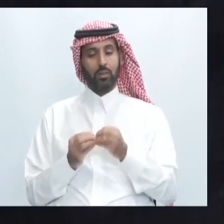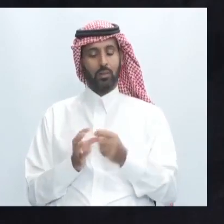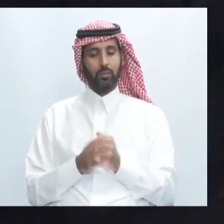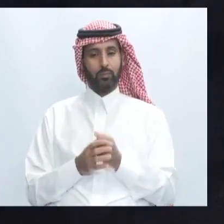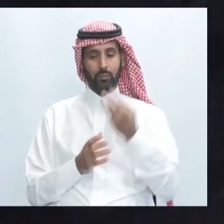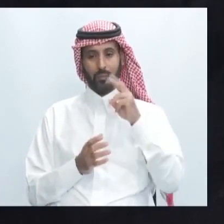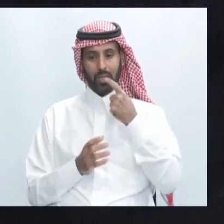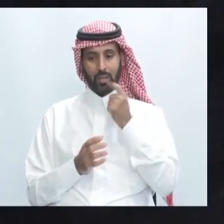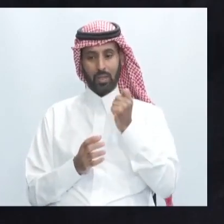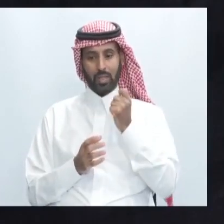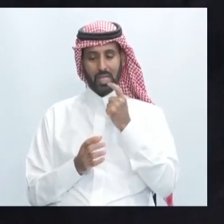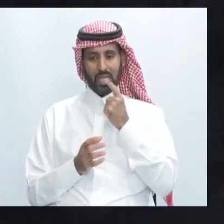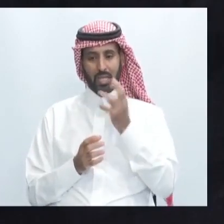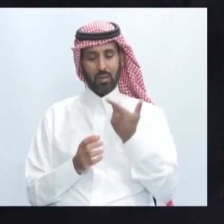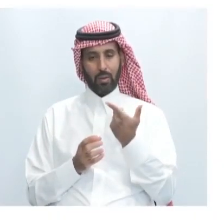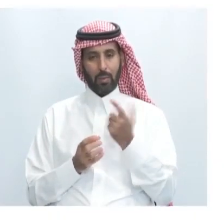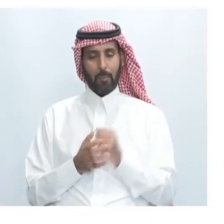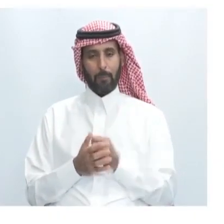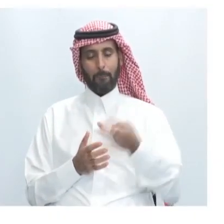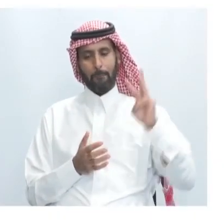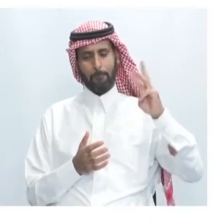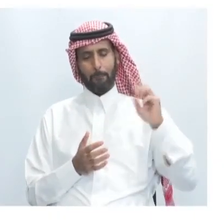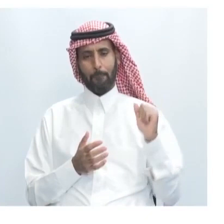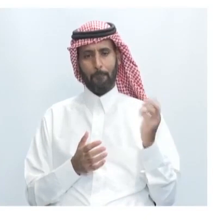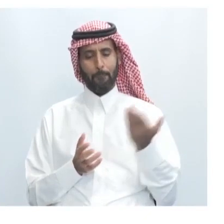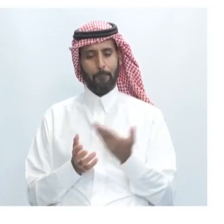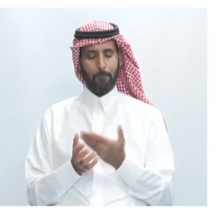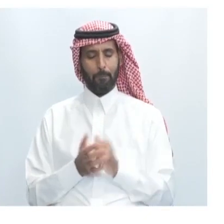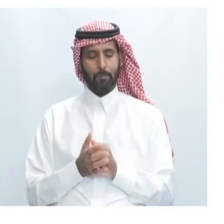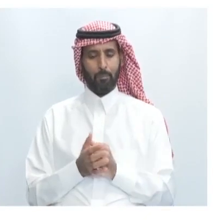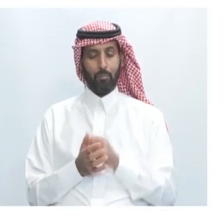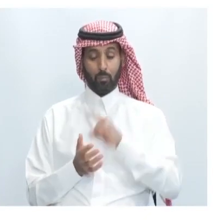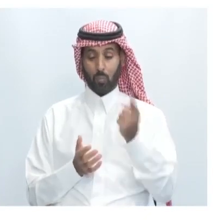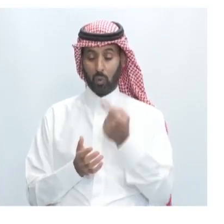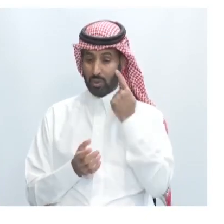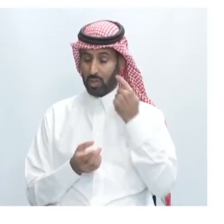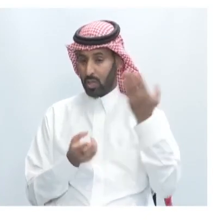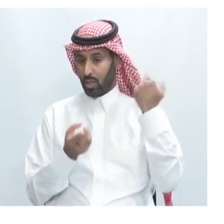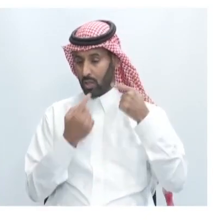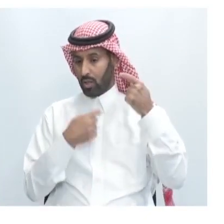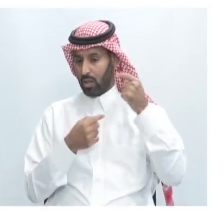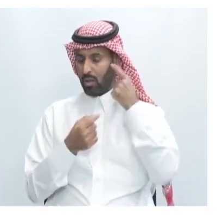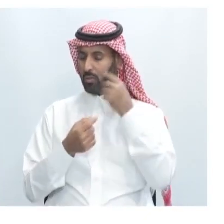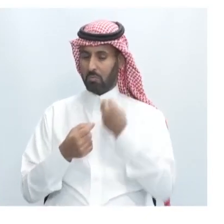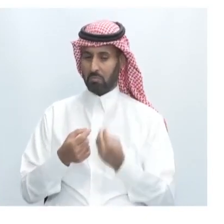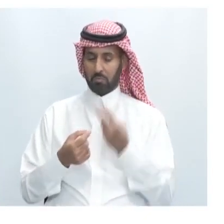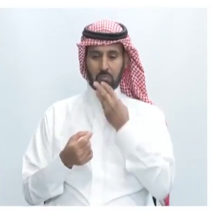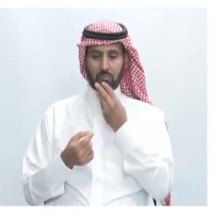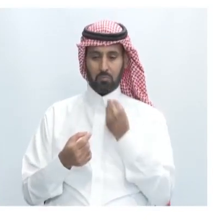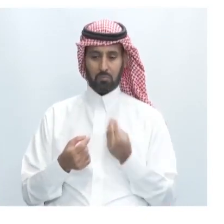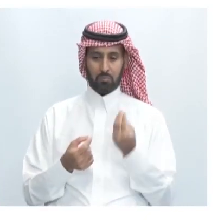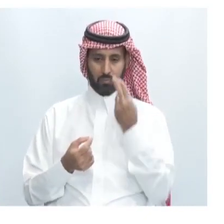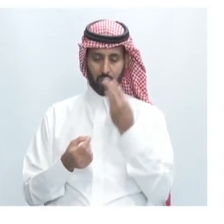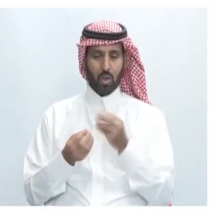does it represent? Okay, let's see together. In most cultures, white represents purity,